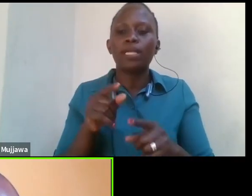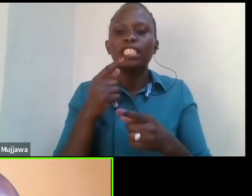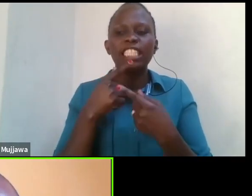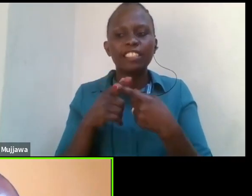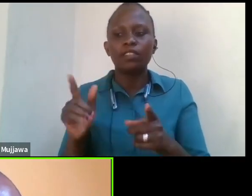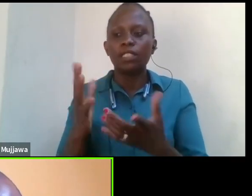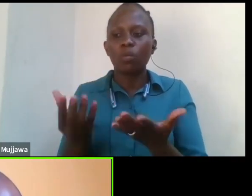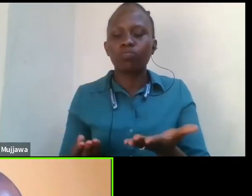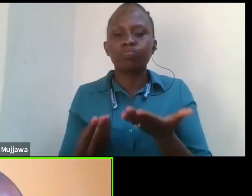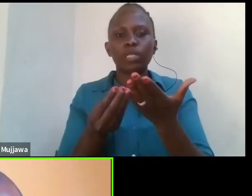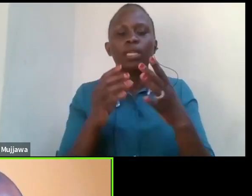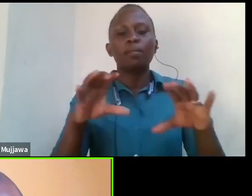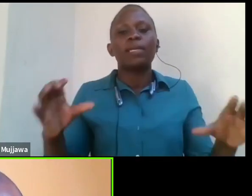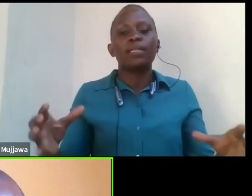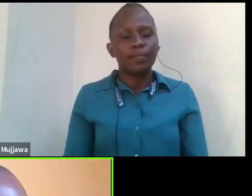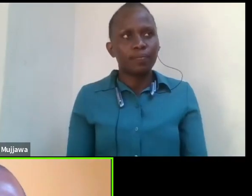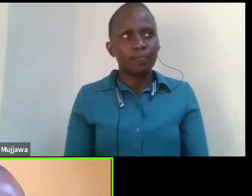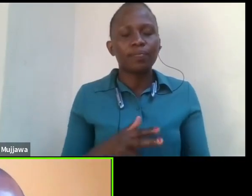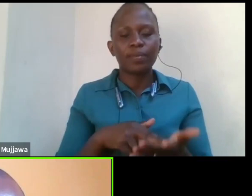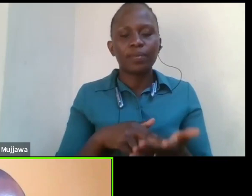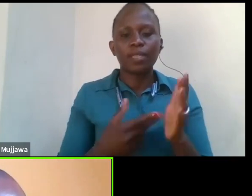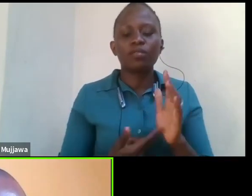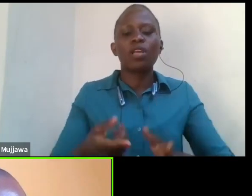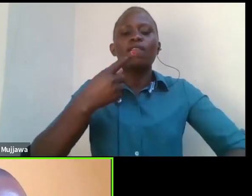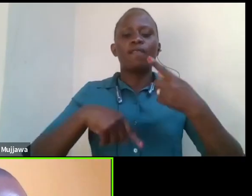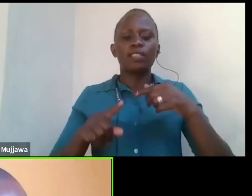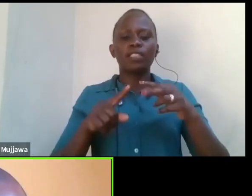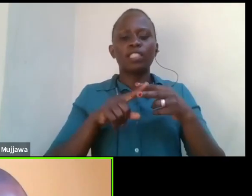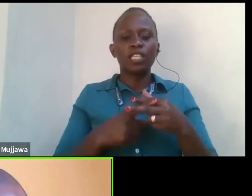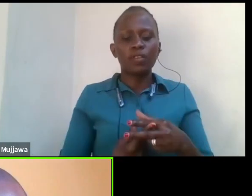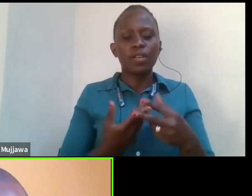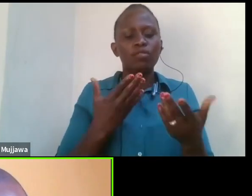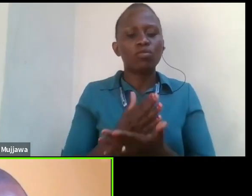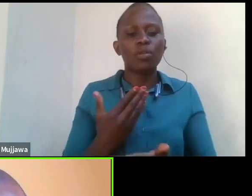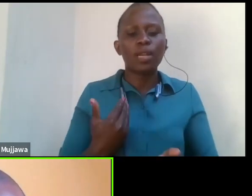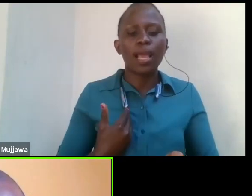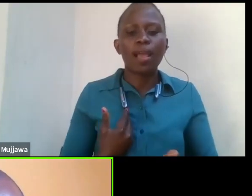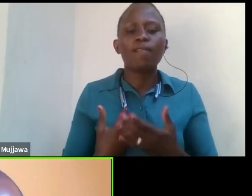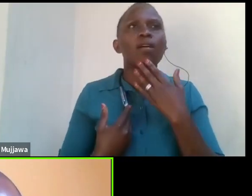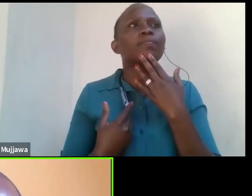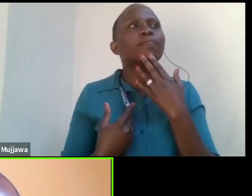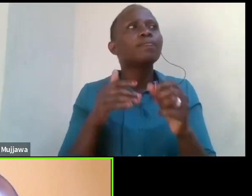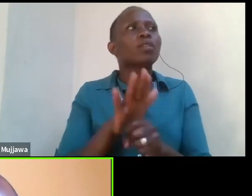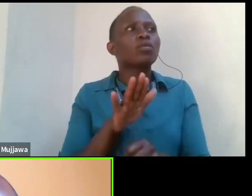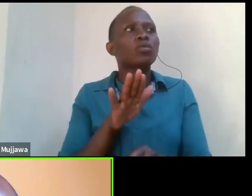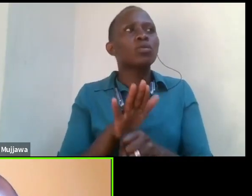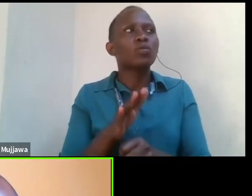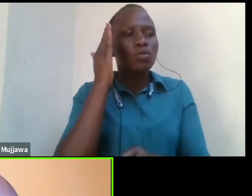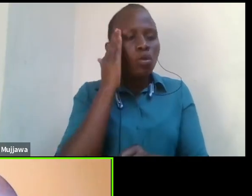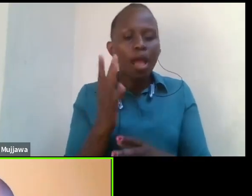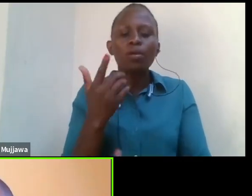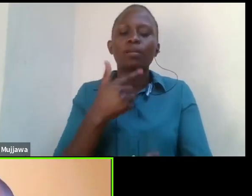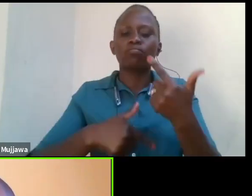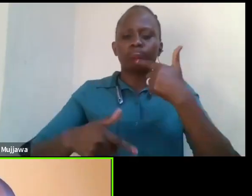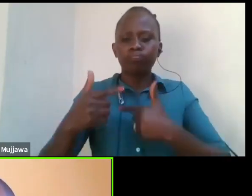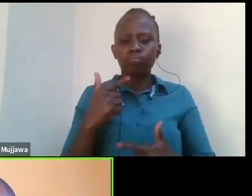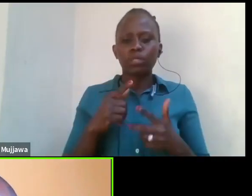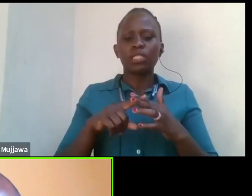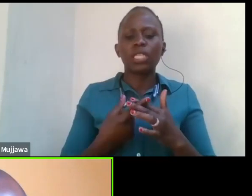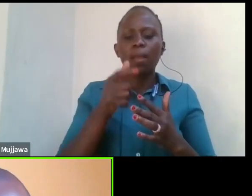market space. So reverse engineering, of course, it takes a lot of intuition and know-how for you to reverse engineer someone's